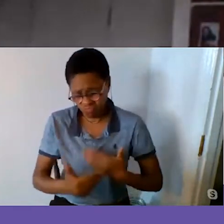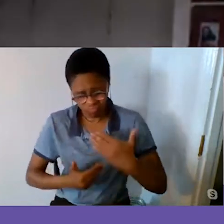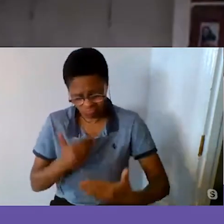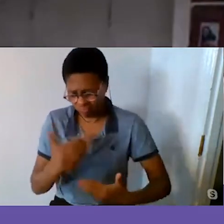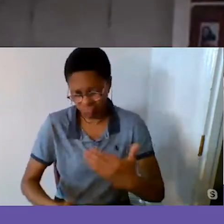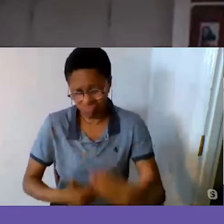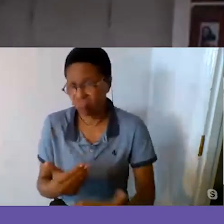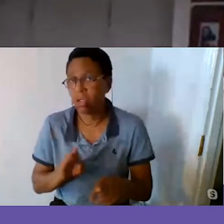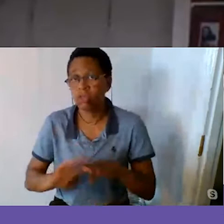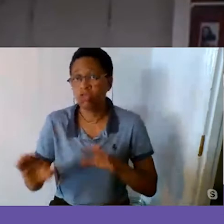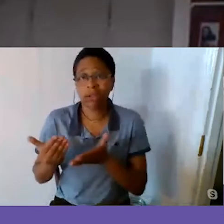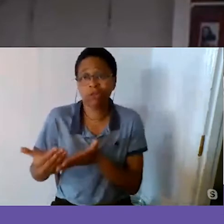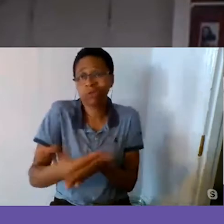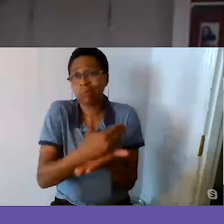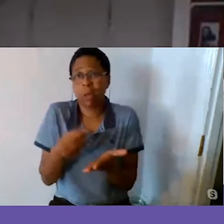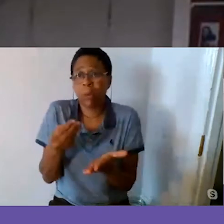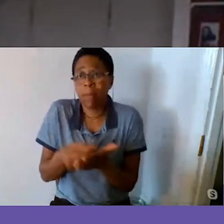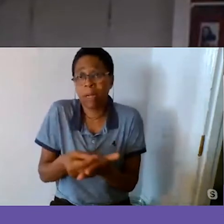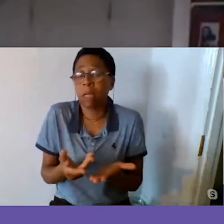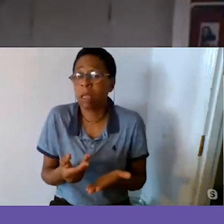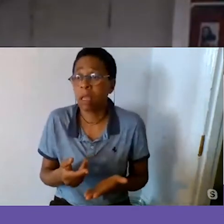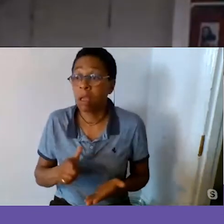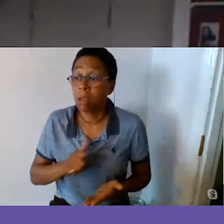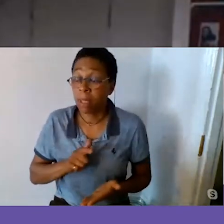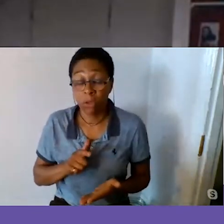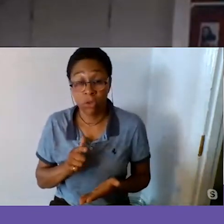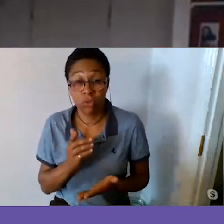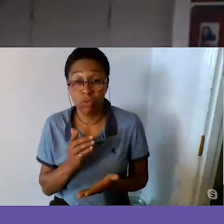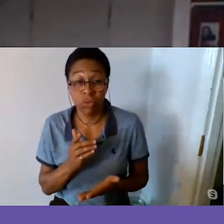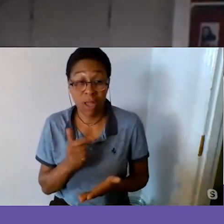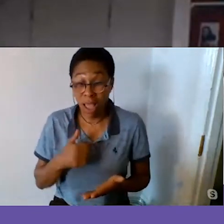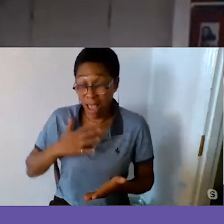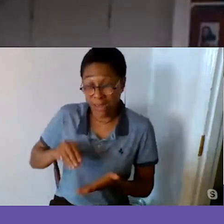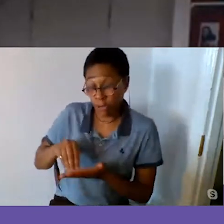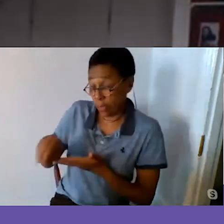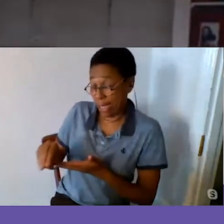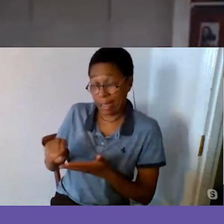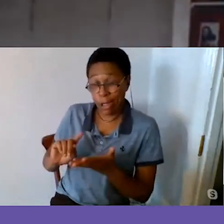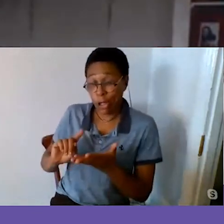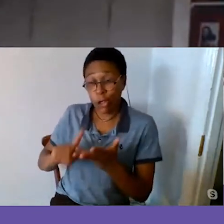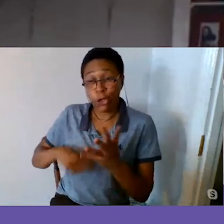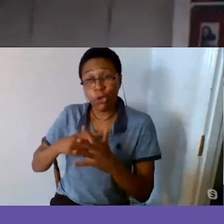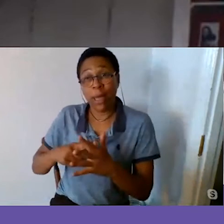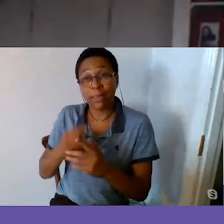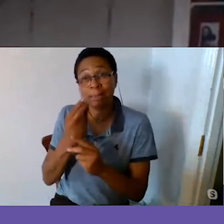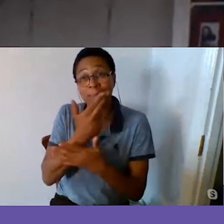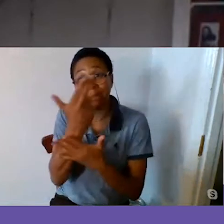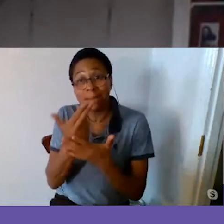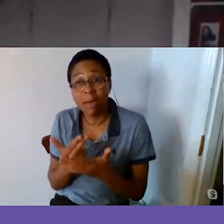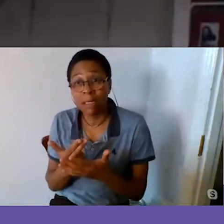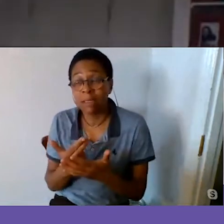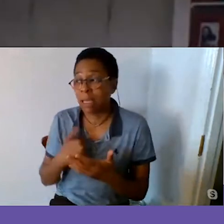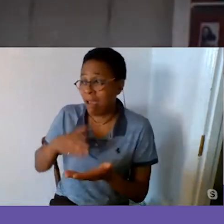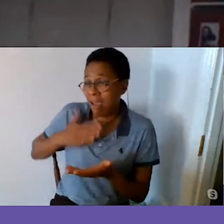to be like because even paying UX designers, like it's like I'll have to do lots of additional